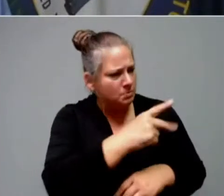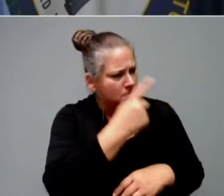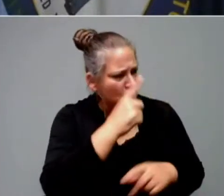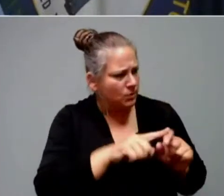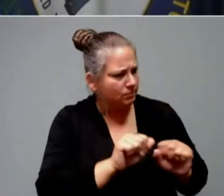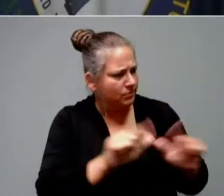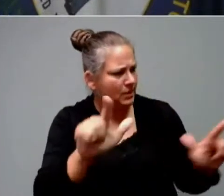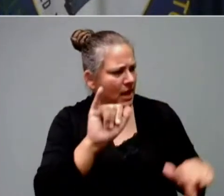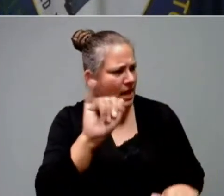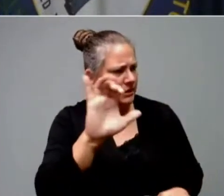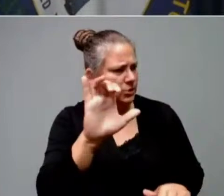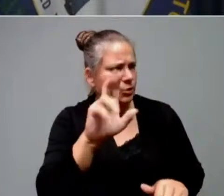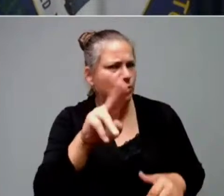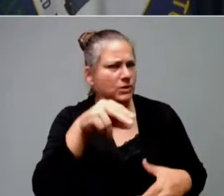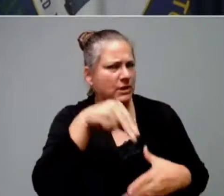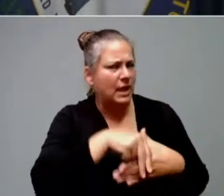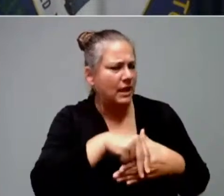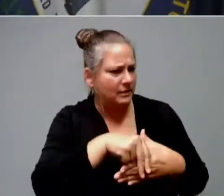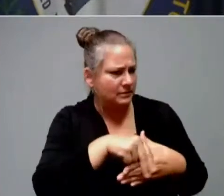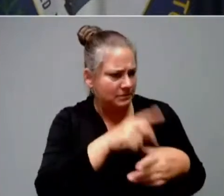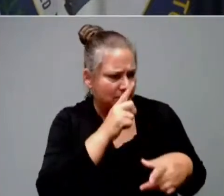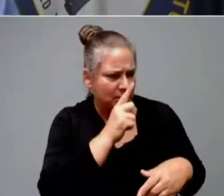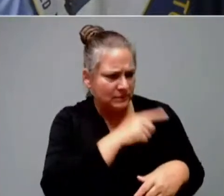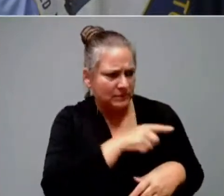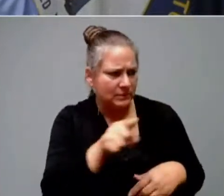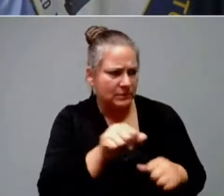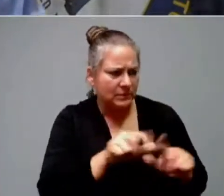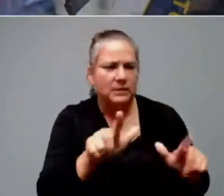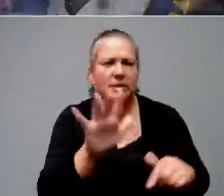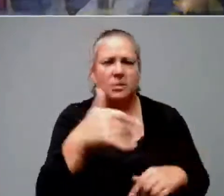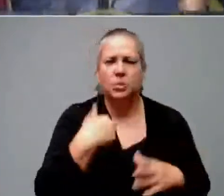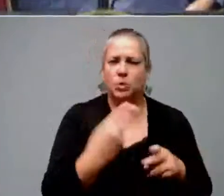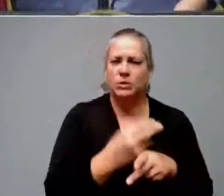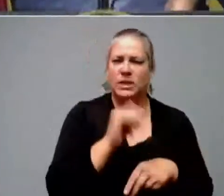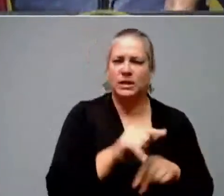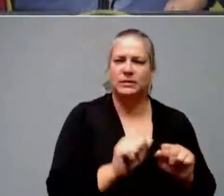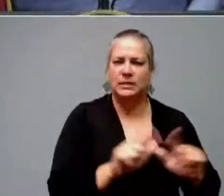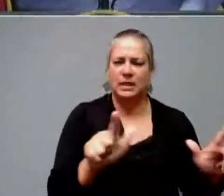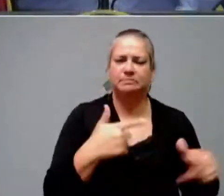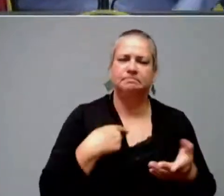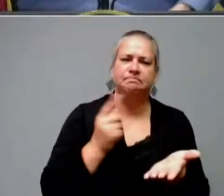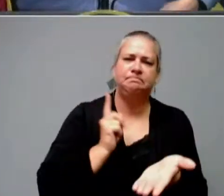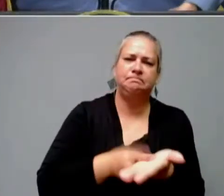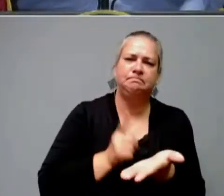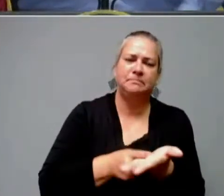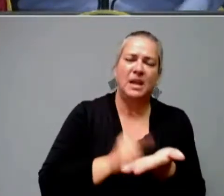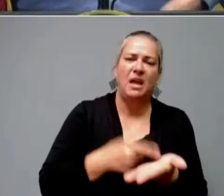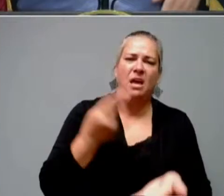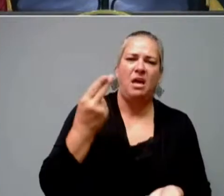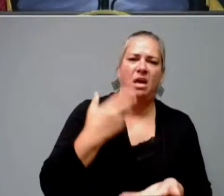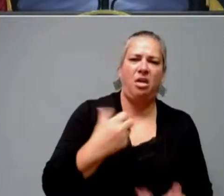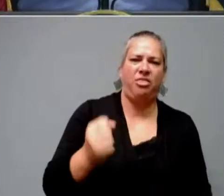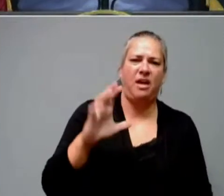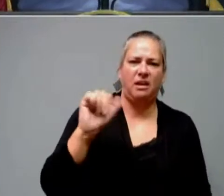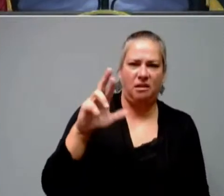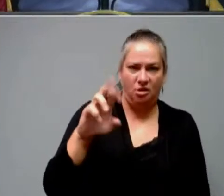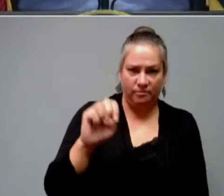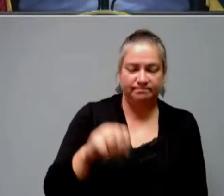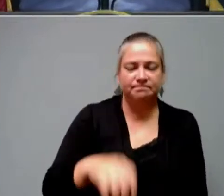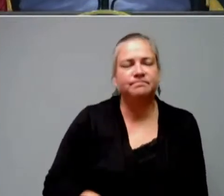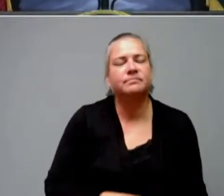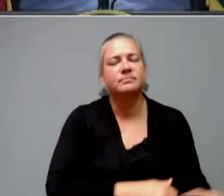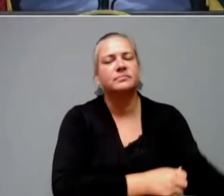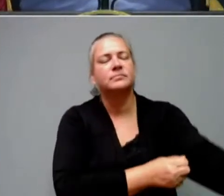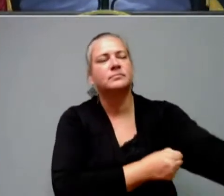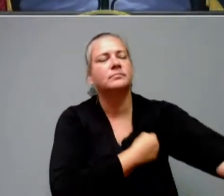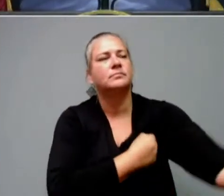please? Just one. I'm going to just use this one slide to talk about healthcare capacity. We have tried all along, I think,